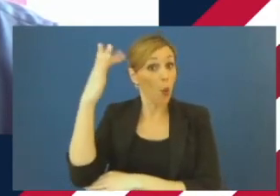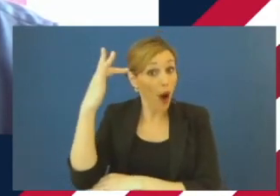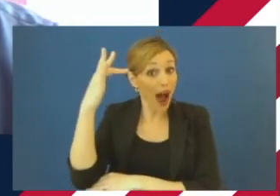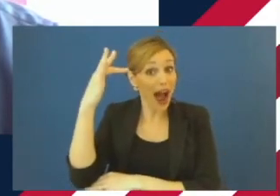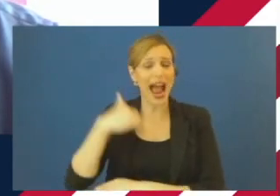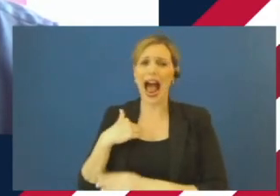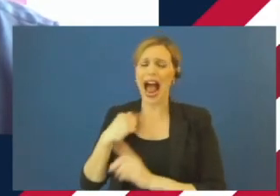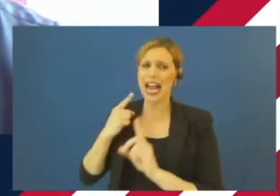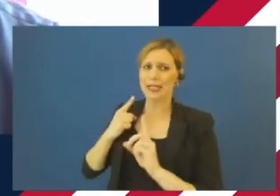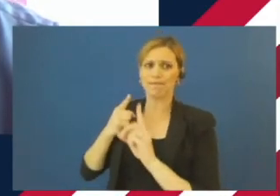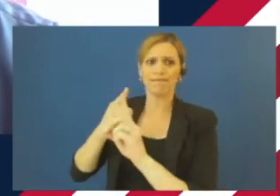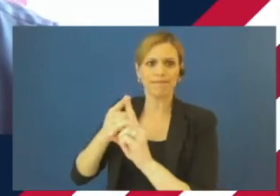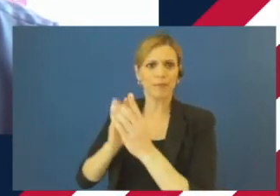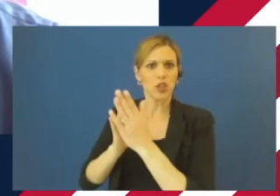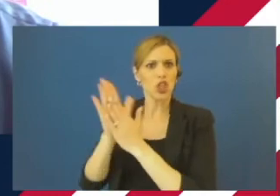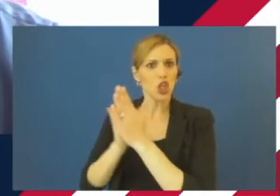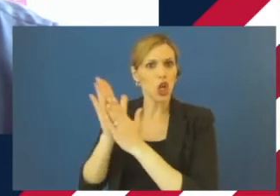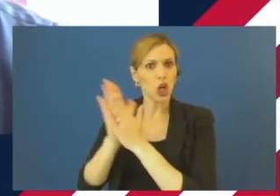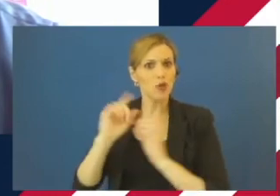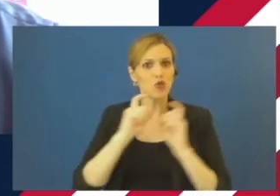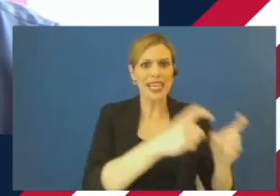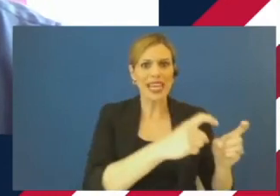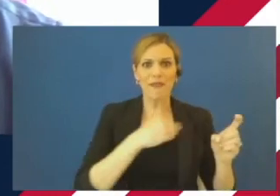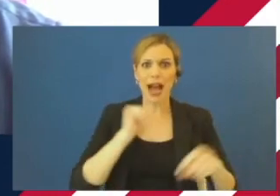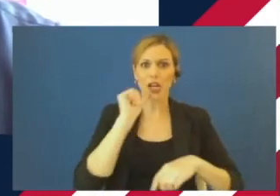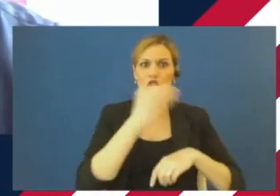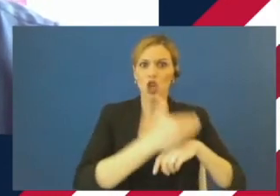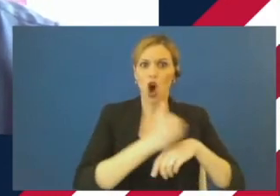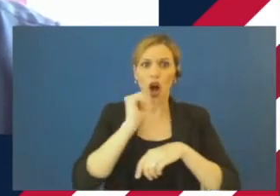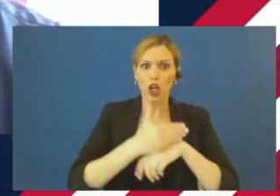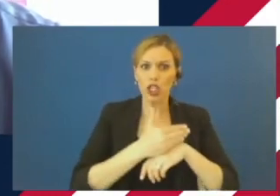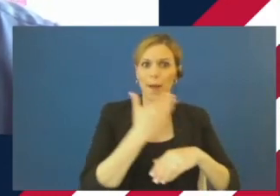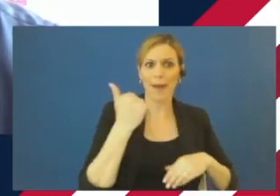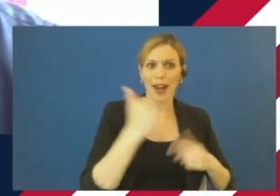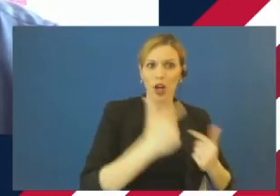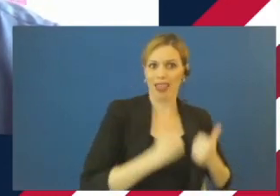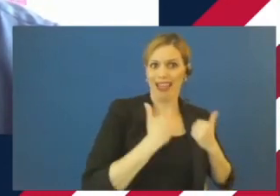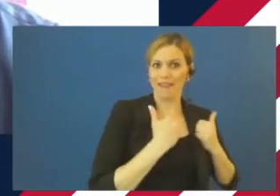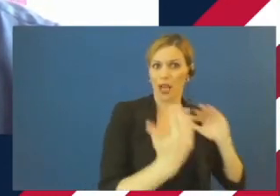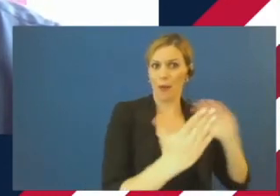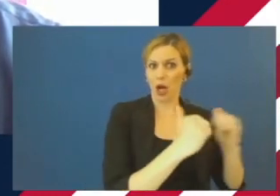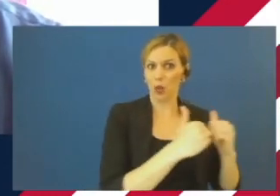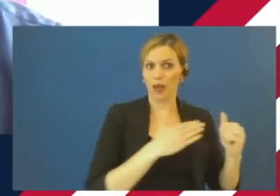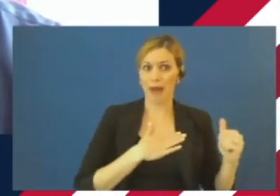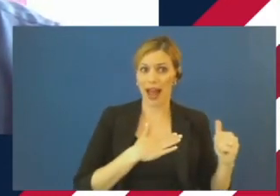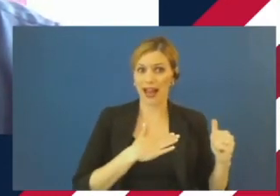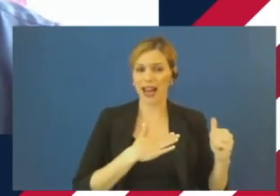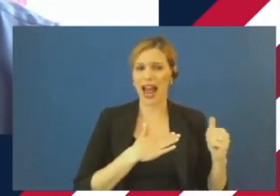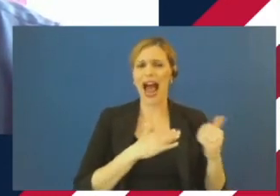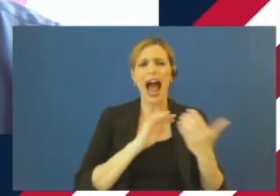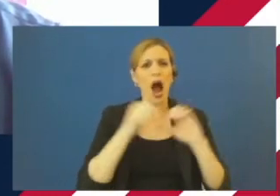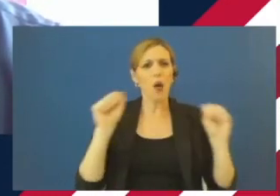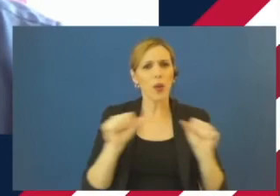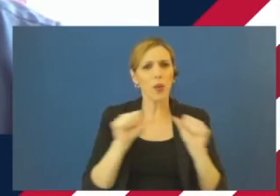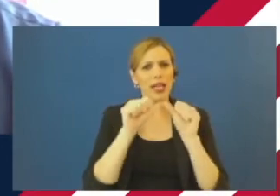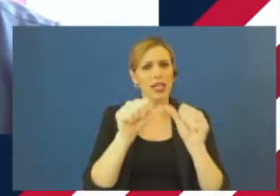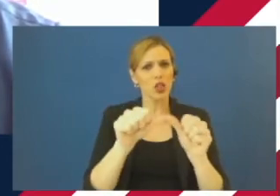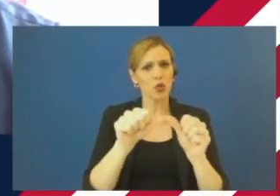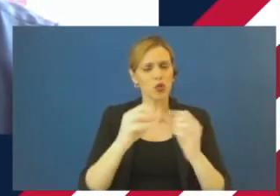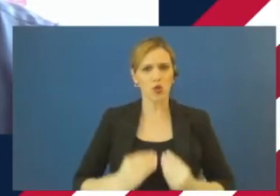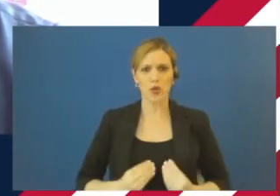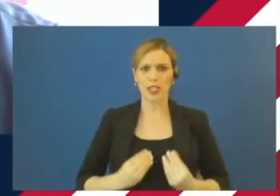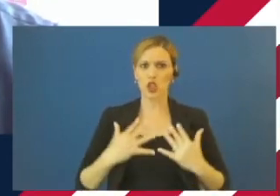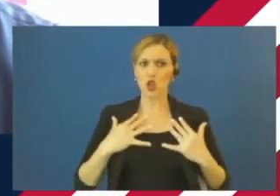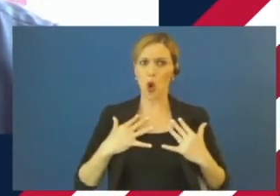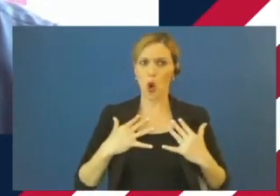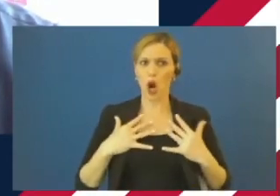than the one I've had. Now, how can we truly restore the soul of America? You know, we're almost 4 years into